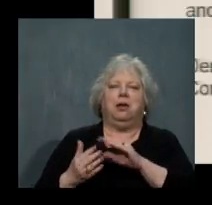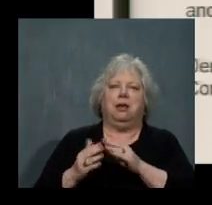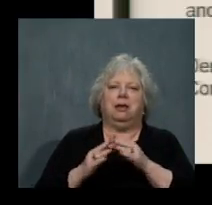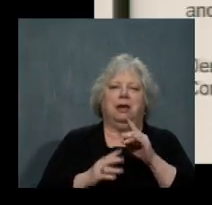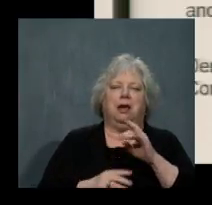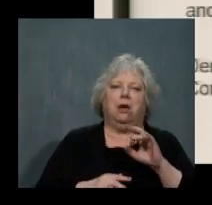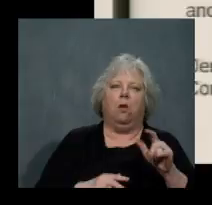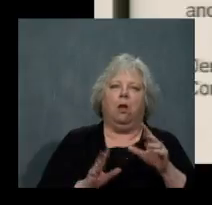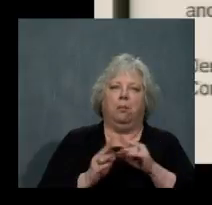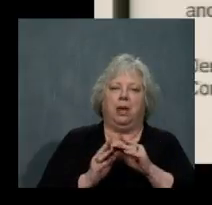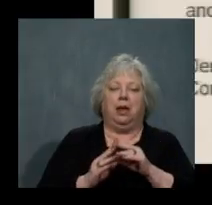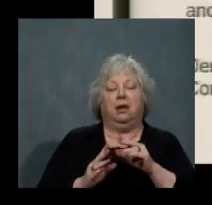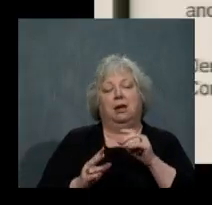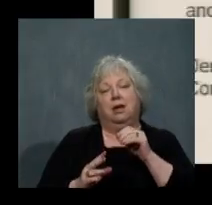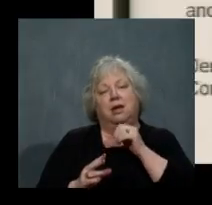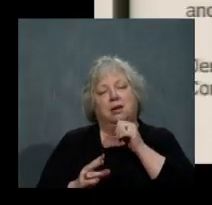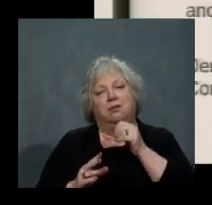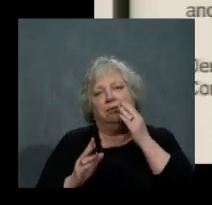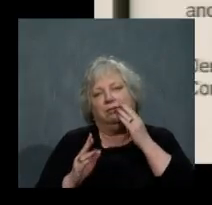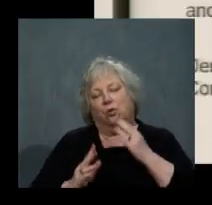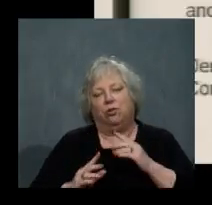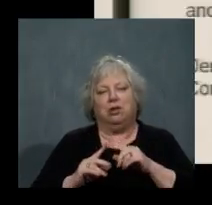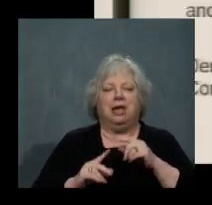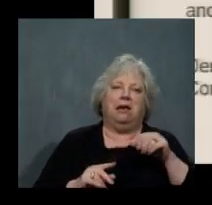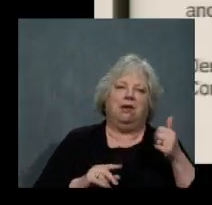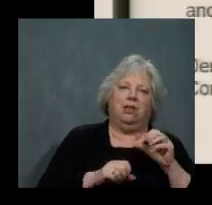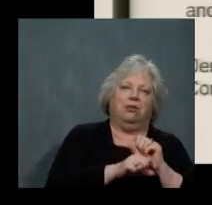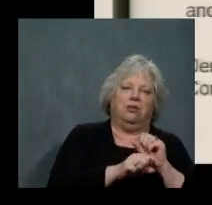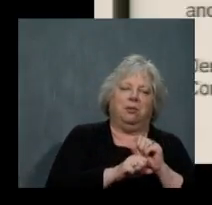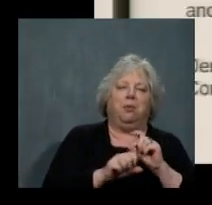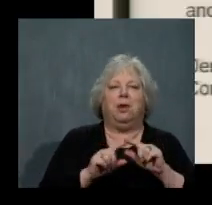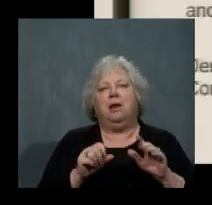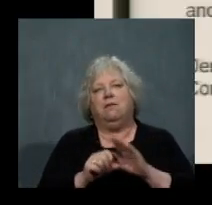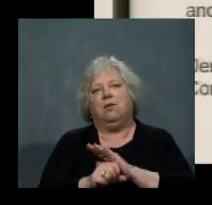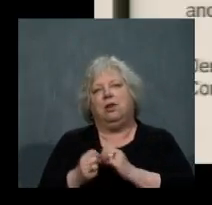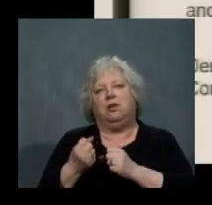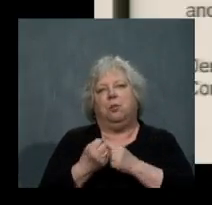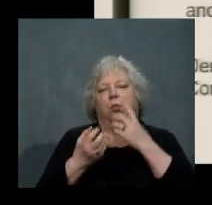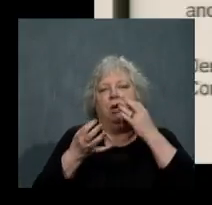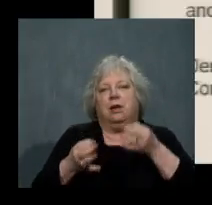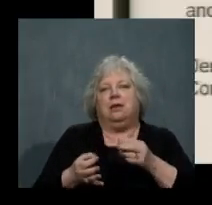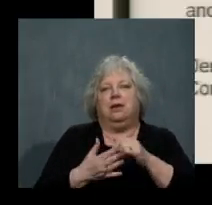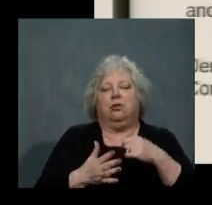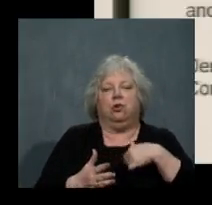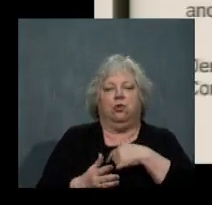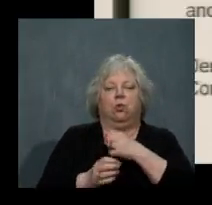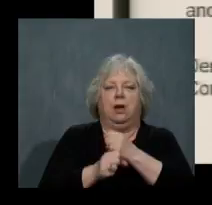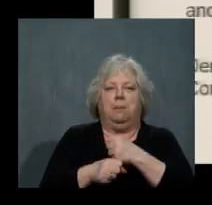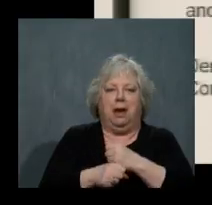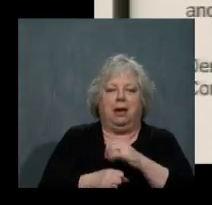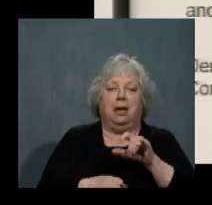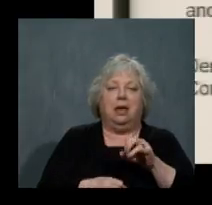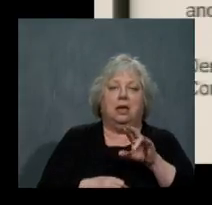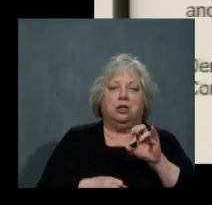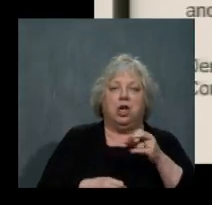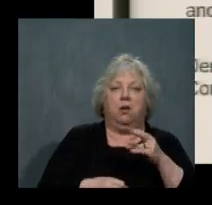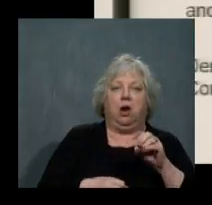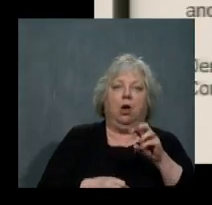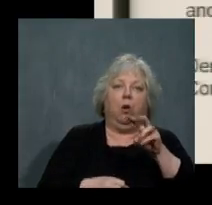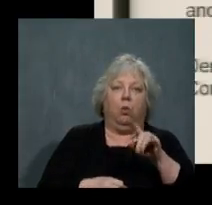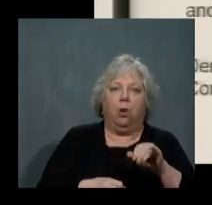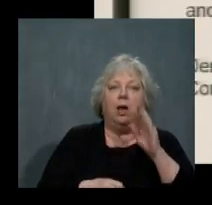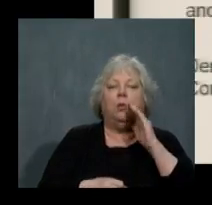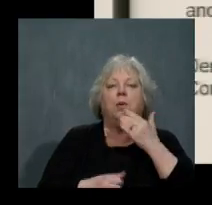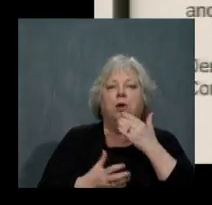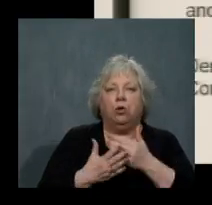meeting. Unfortunately, I have prior obligations. I just want to say I fully support the decisions that we made during our meeting. Jericho Way will be a good